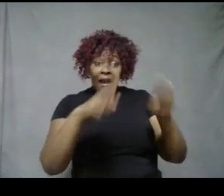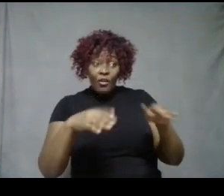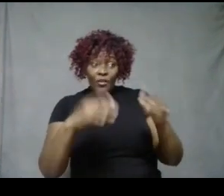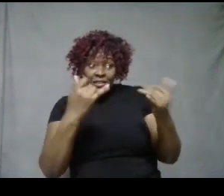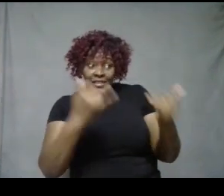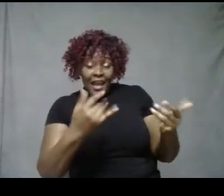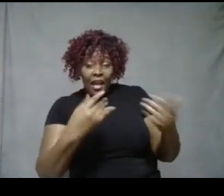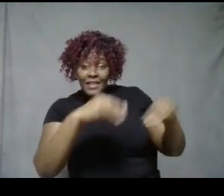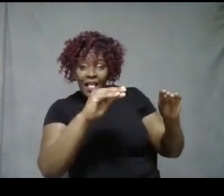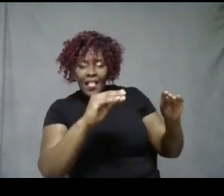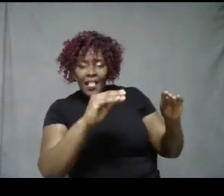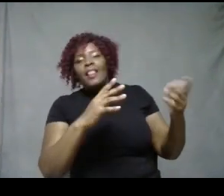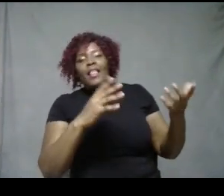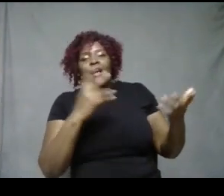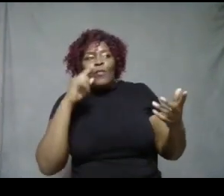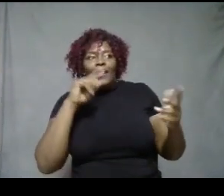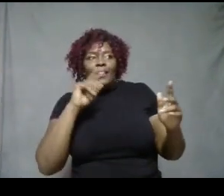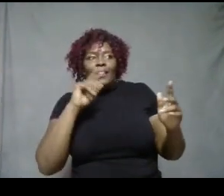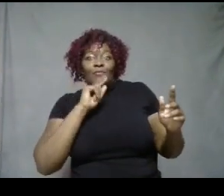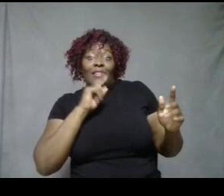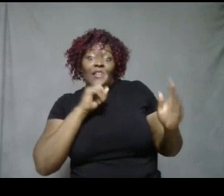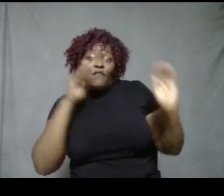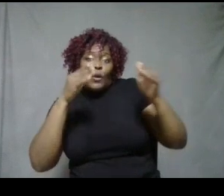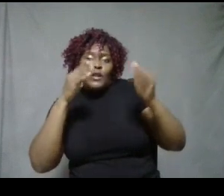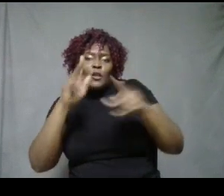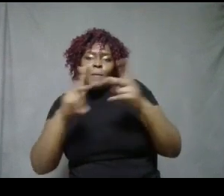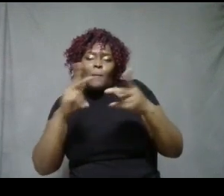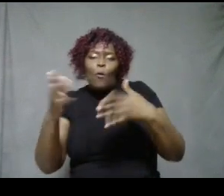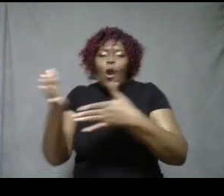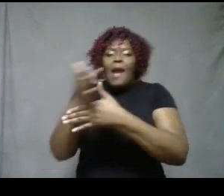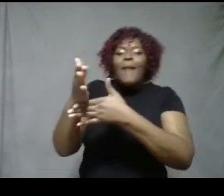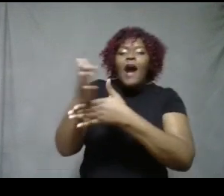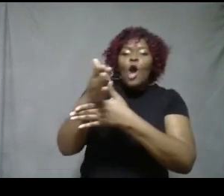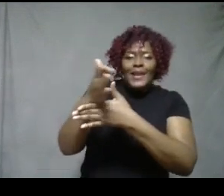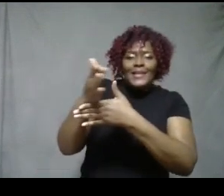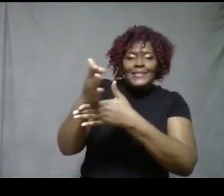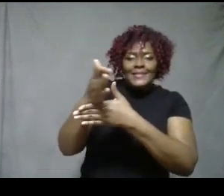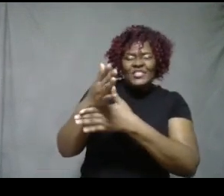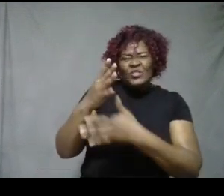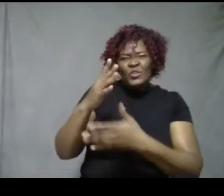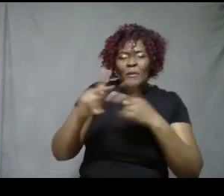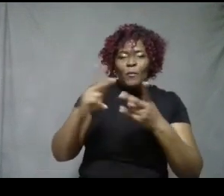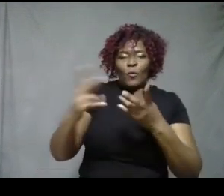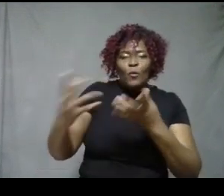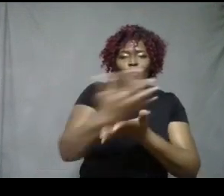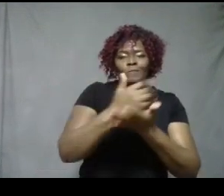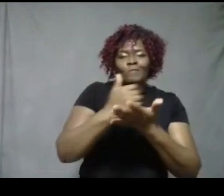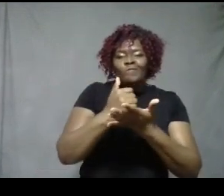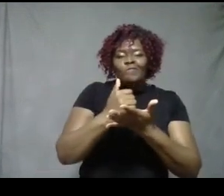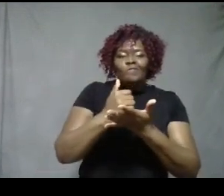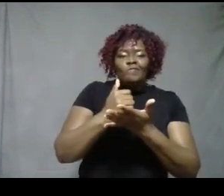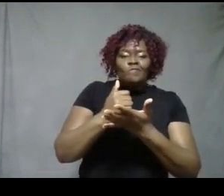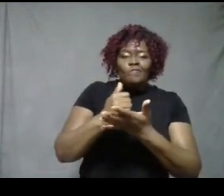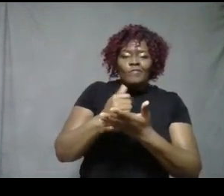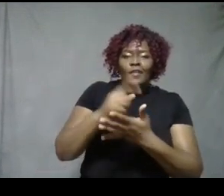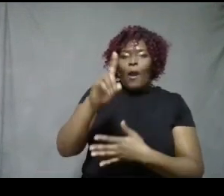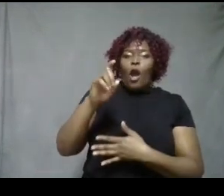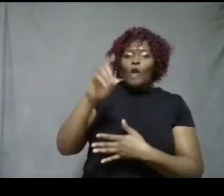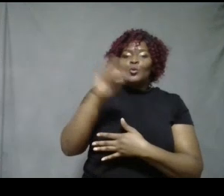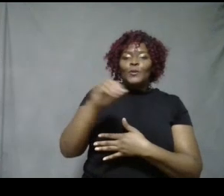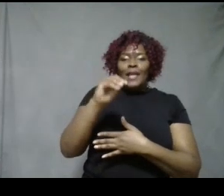the moderate levels, which means people who make 70 make at least 100% of the median family